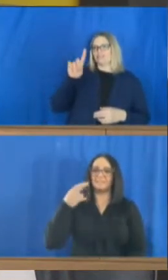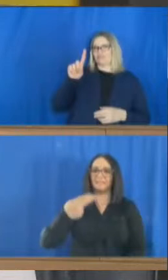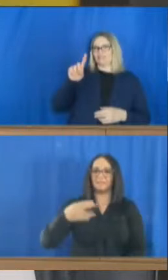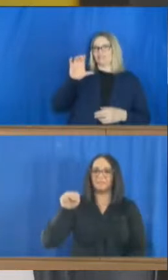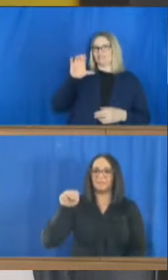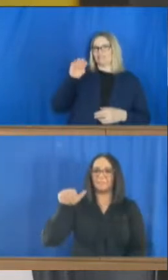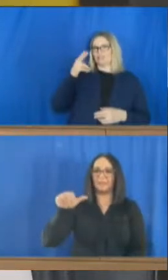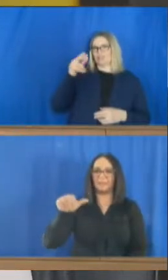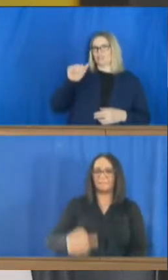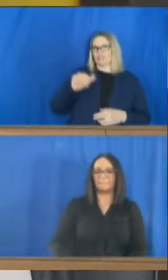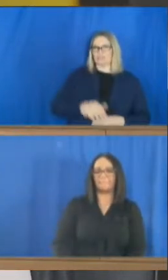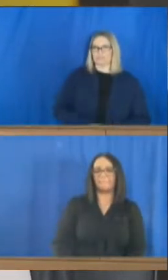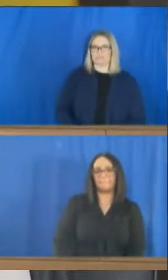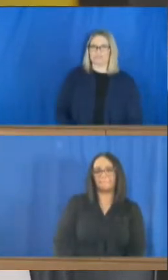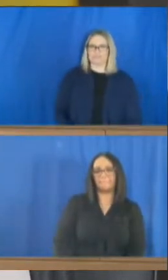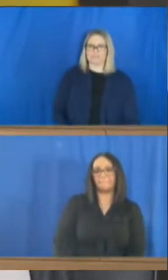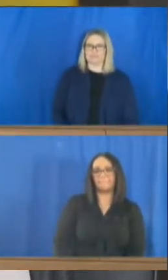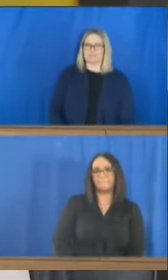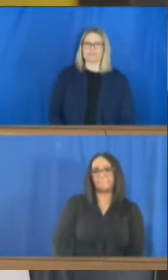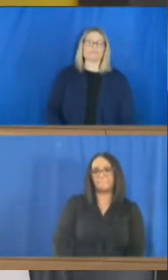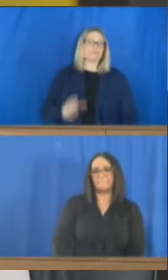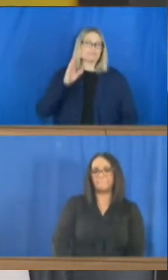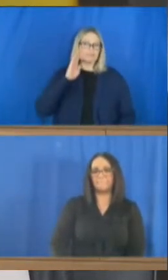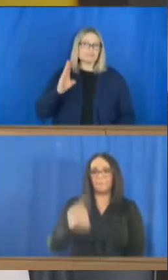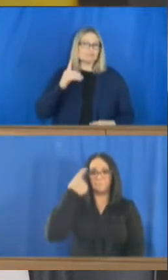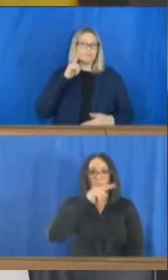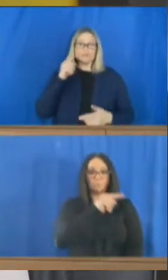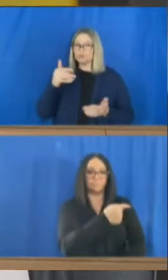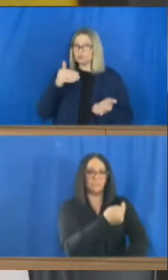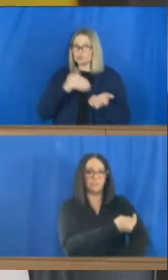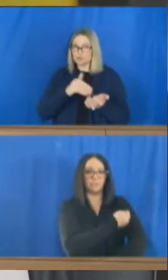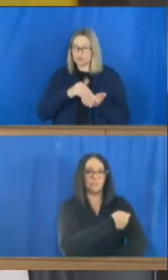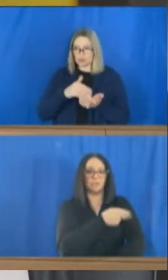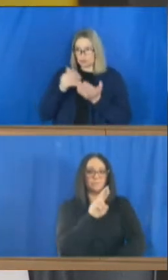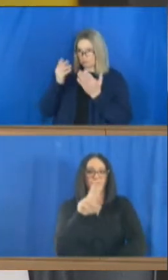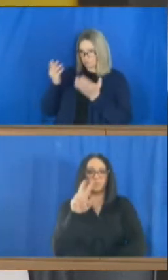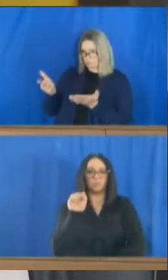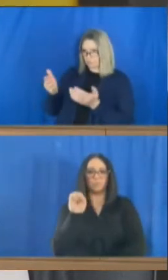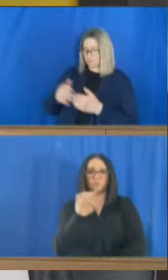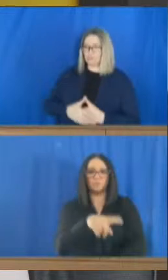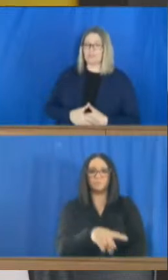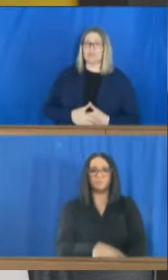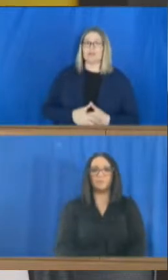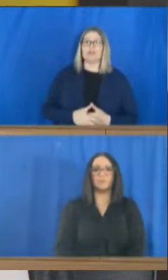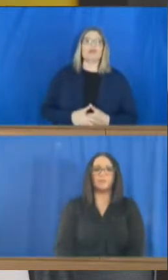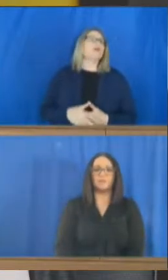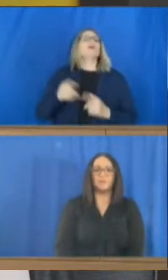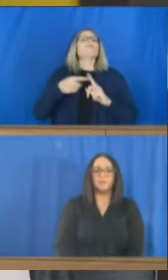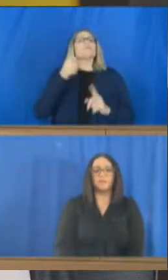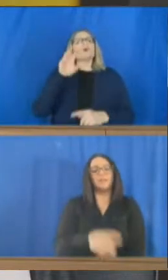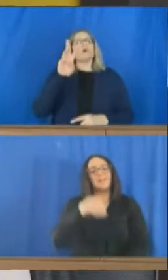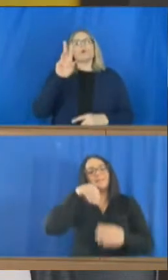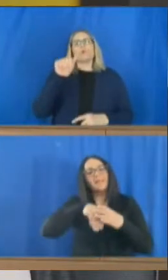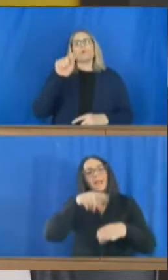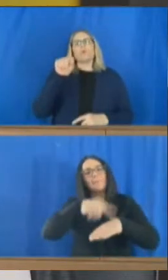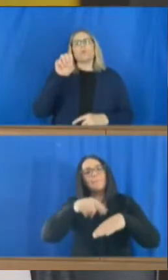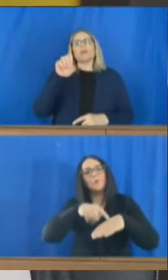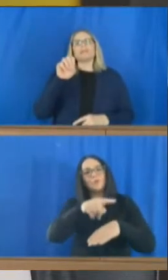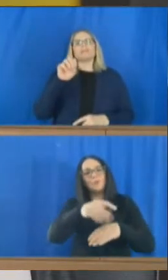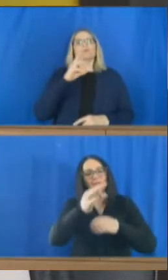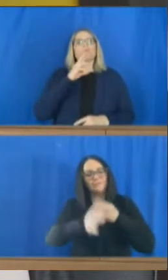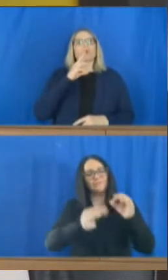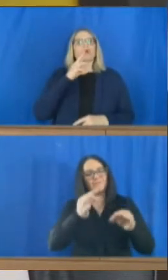I'll have to get back to you on that. I know we were doing some of that. Some jurisdictions have done it more than we have. So